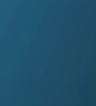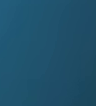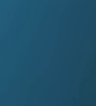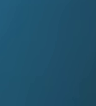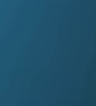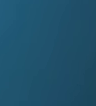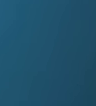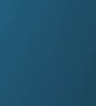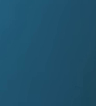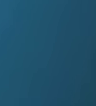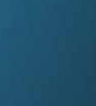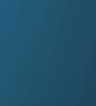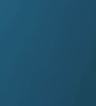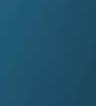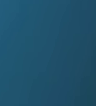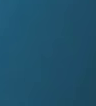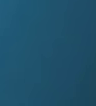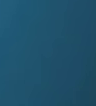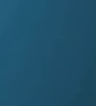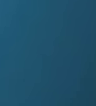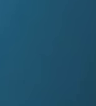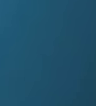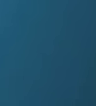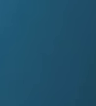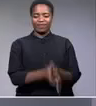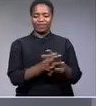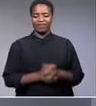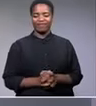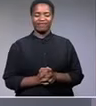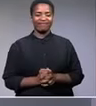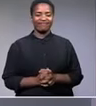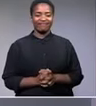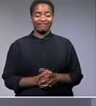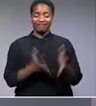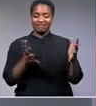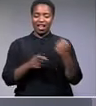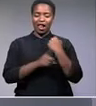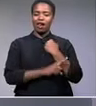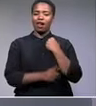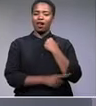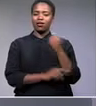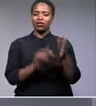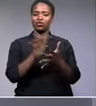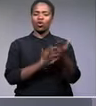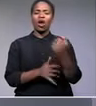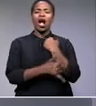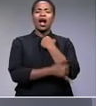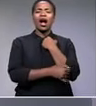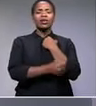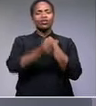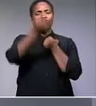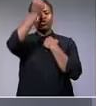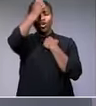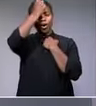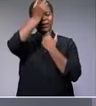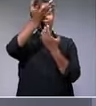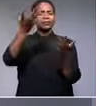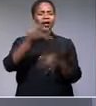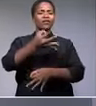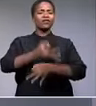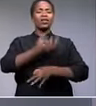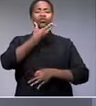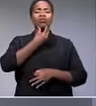region. That's all from the Weather Centre. Happy holidays. And finally, a group of Germans decked out as Father Christmas, taking to